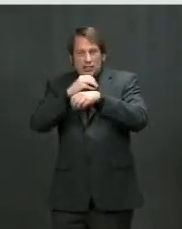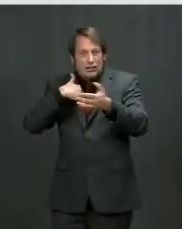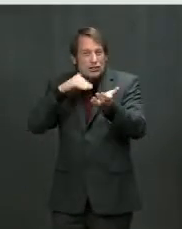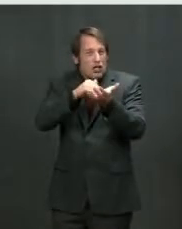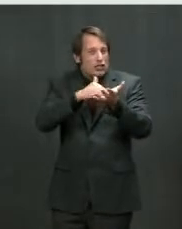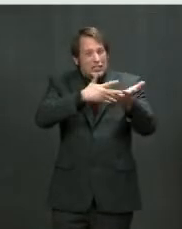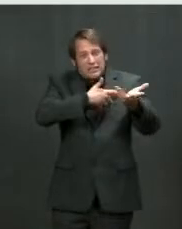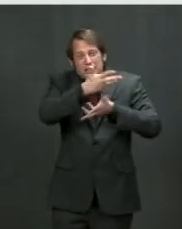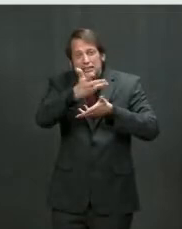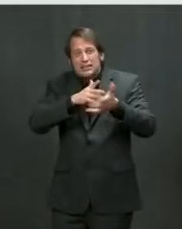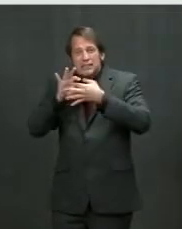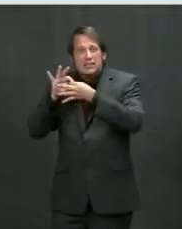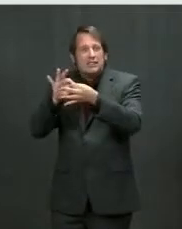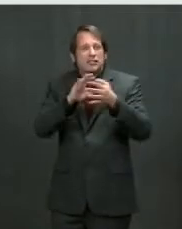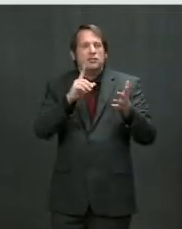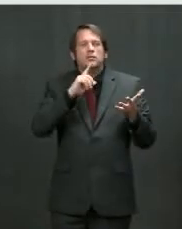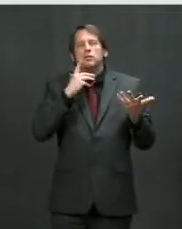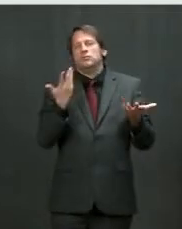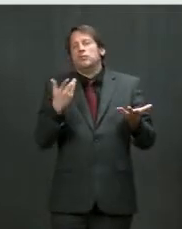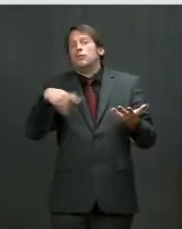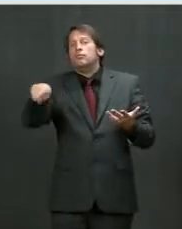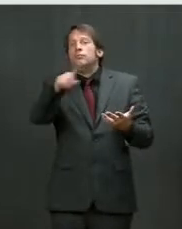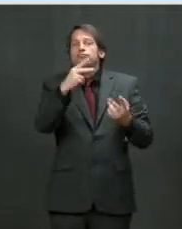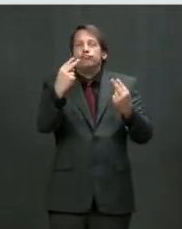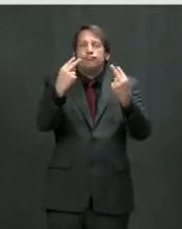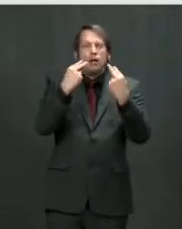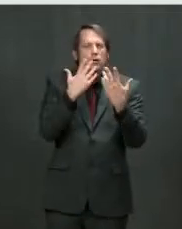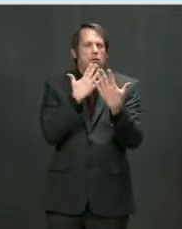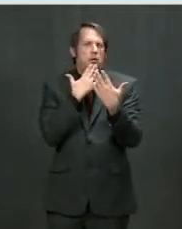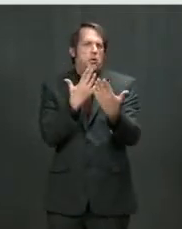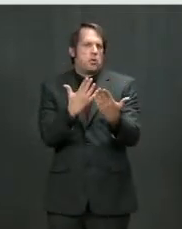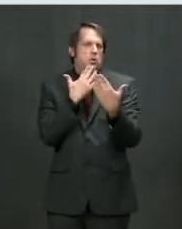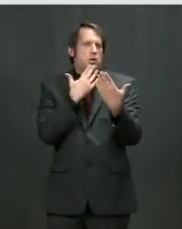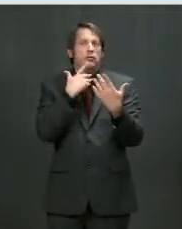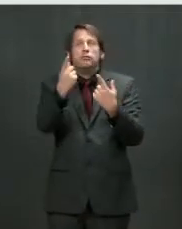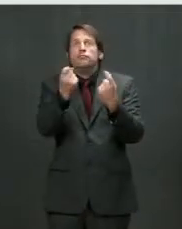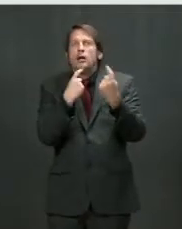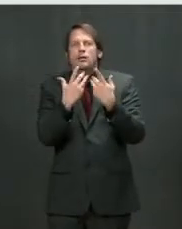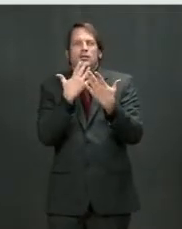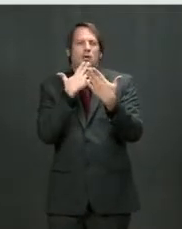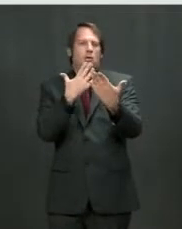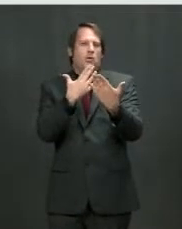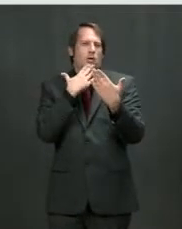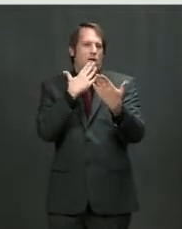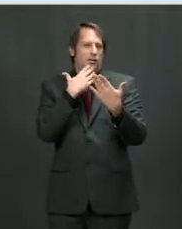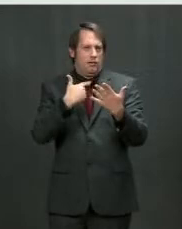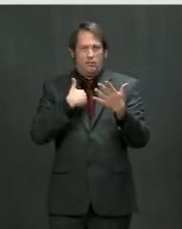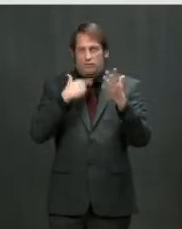want to thank you for your attendance and your questions, and we look forward to talking later in the week.